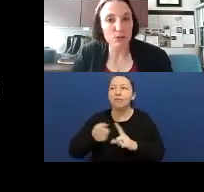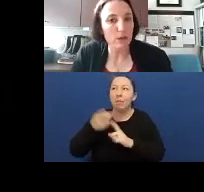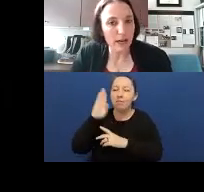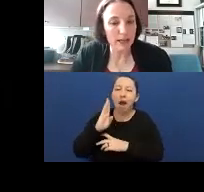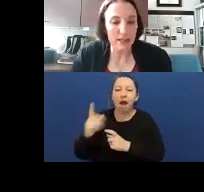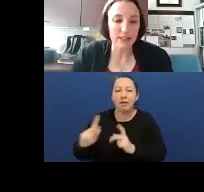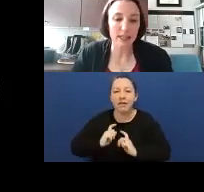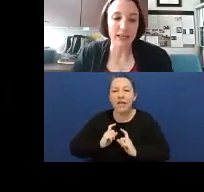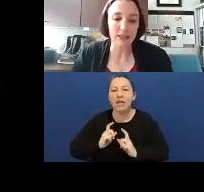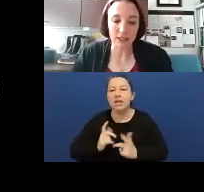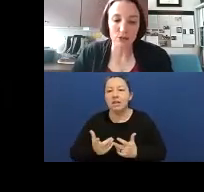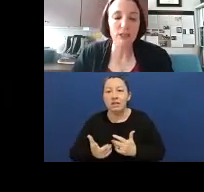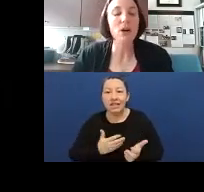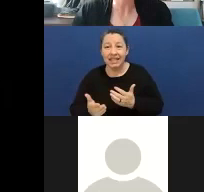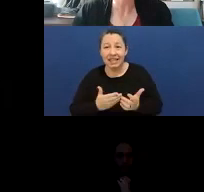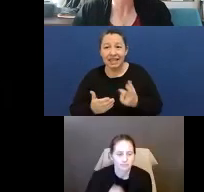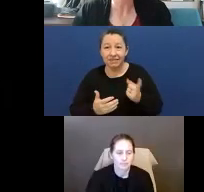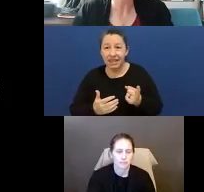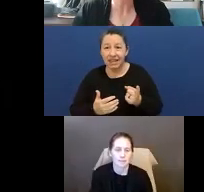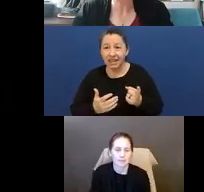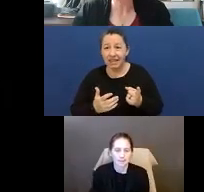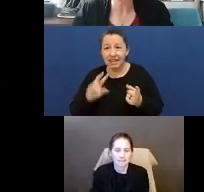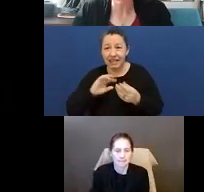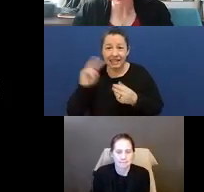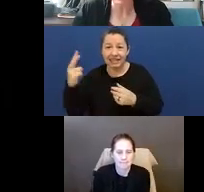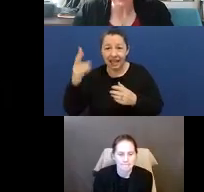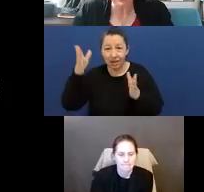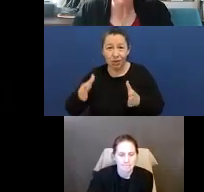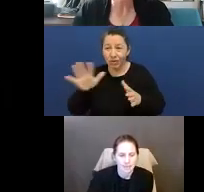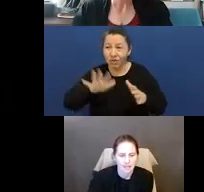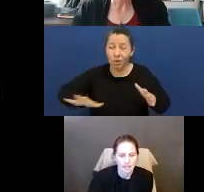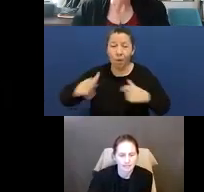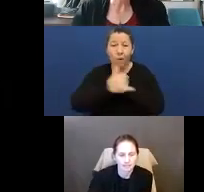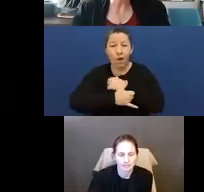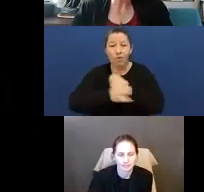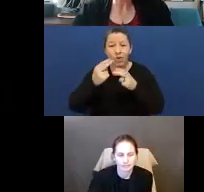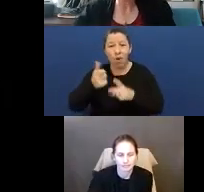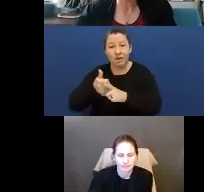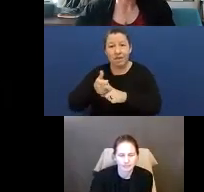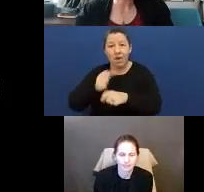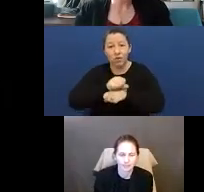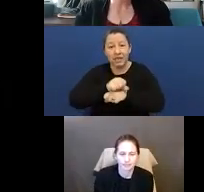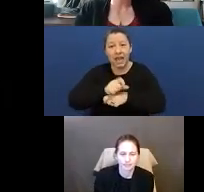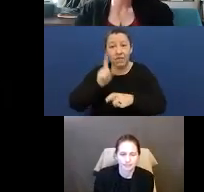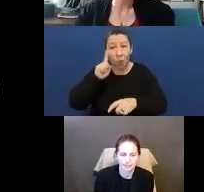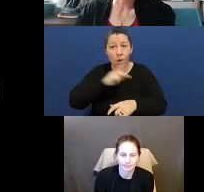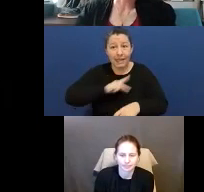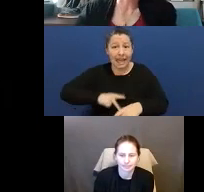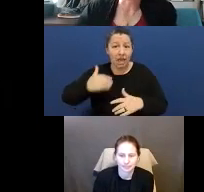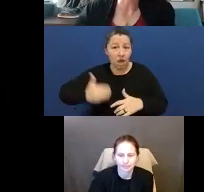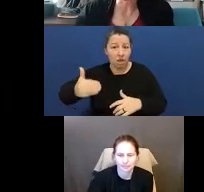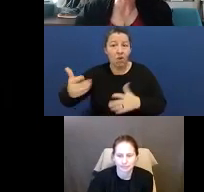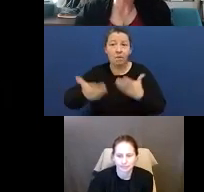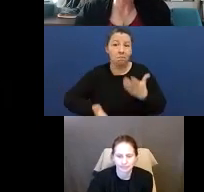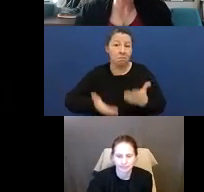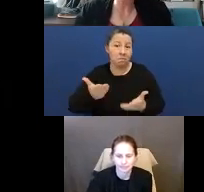number two guy in the entire country, calls themselves a slave to the king on occasion. So we don't know. I mean, maybe he's just saying